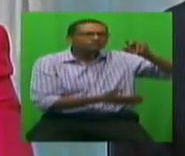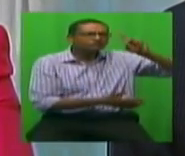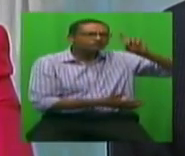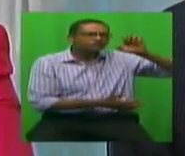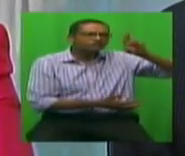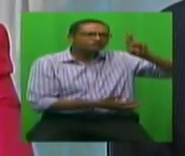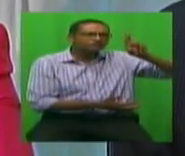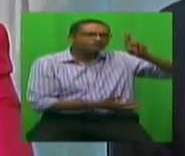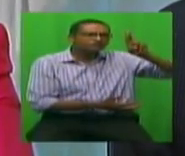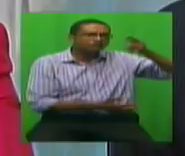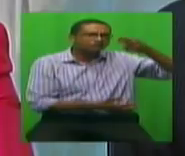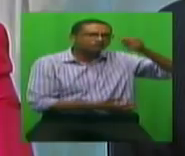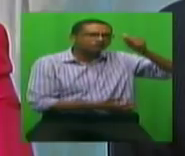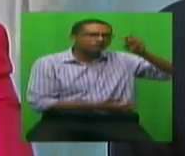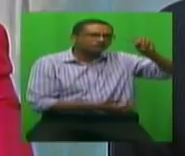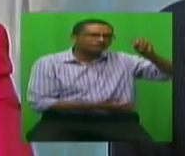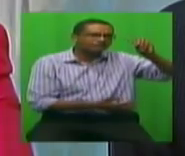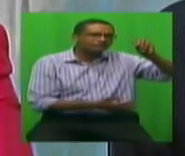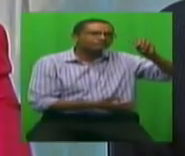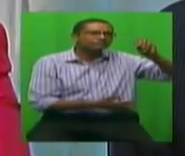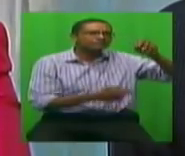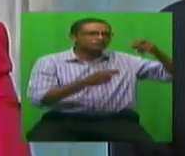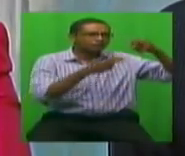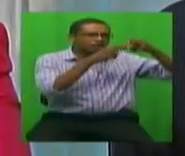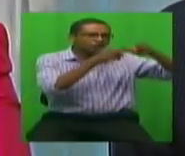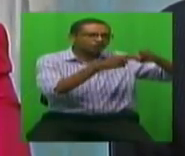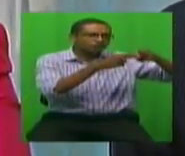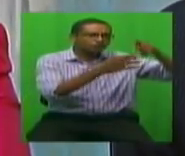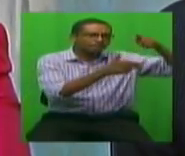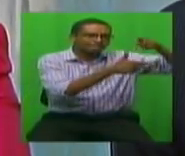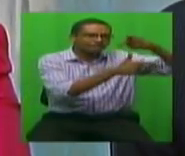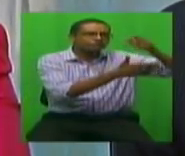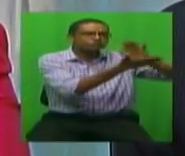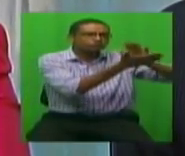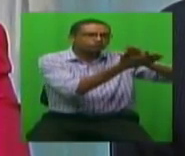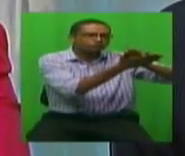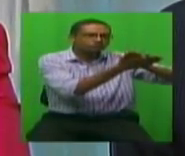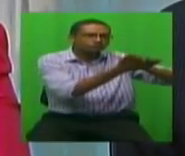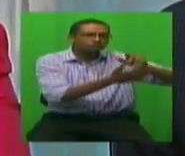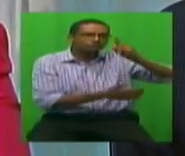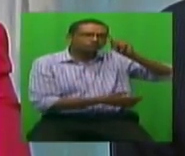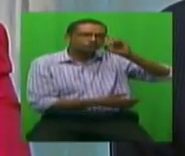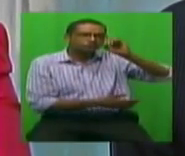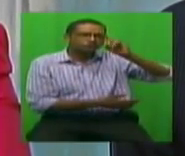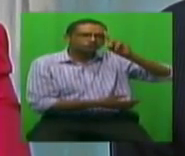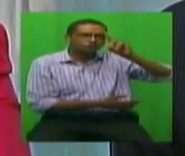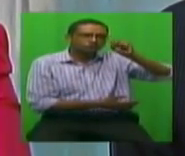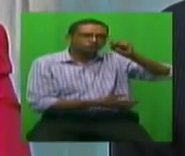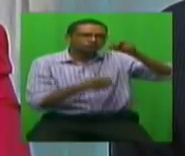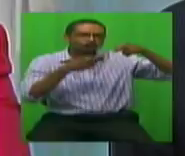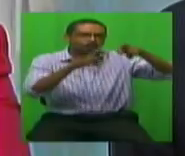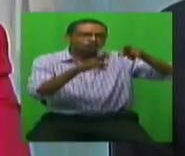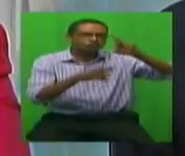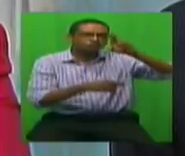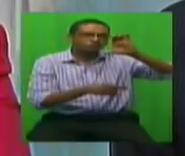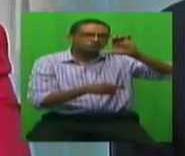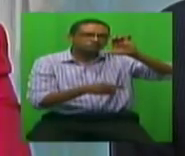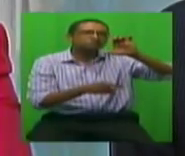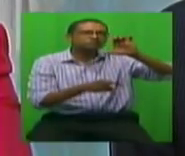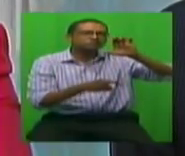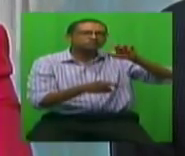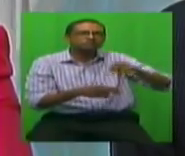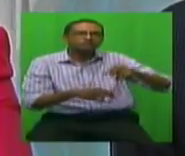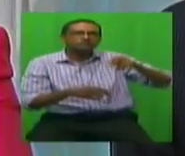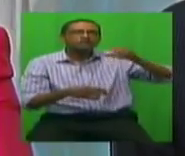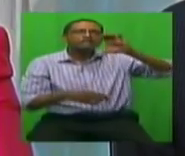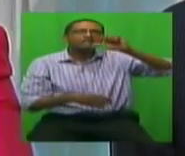Village Hindu Primary School, the Todds Road RC Primary School, the Caroni